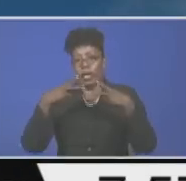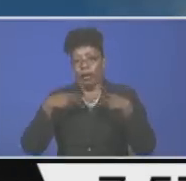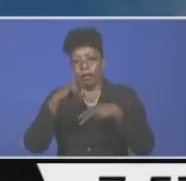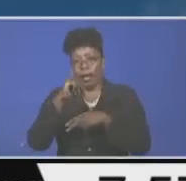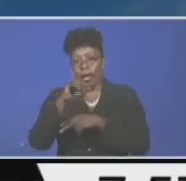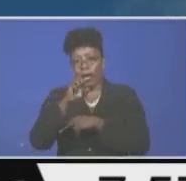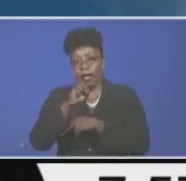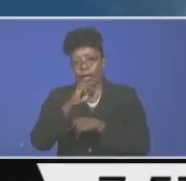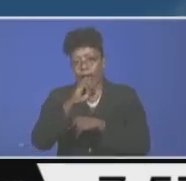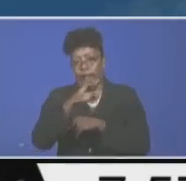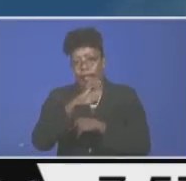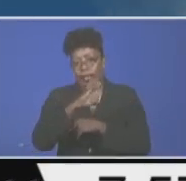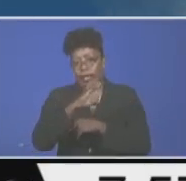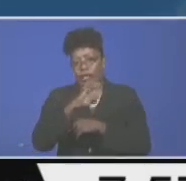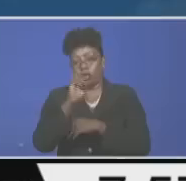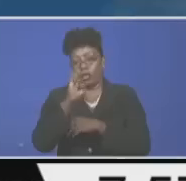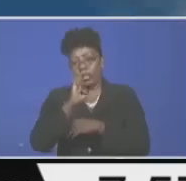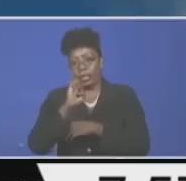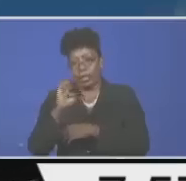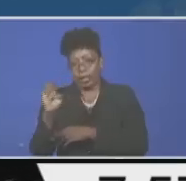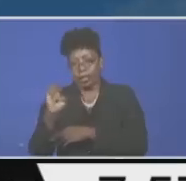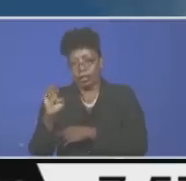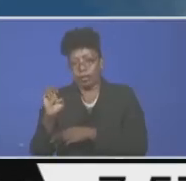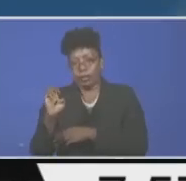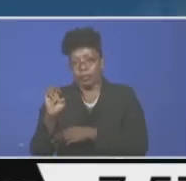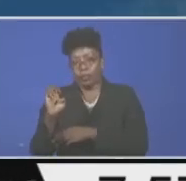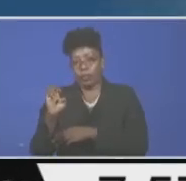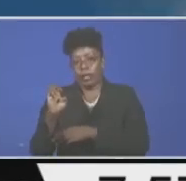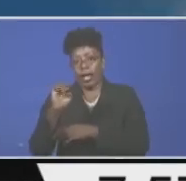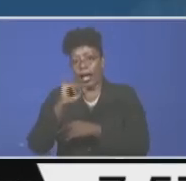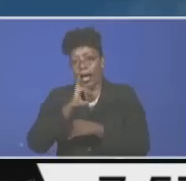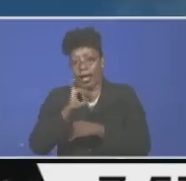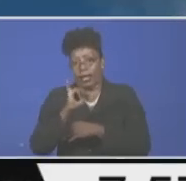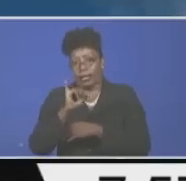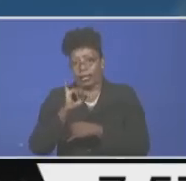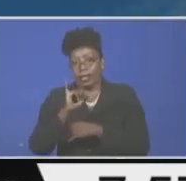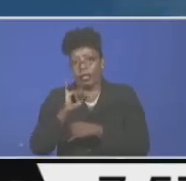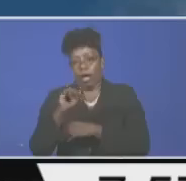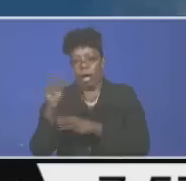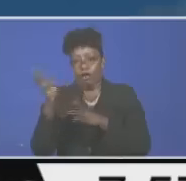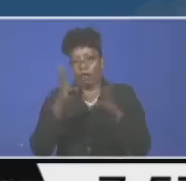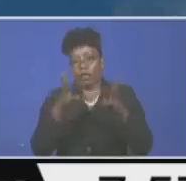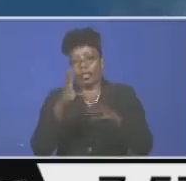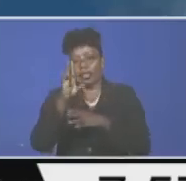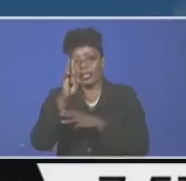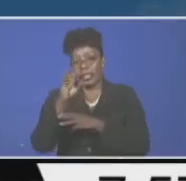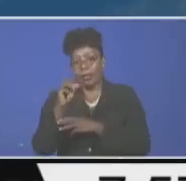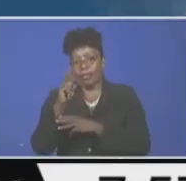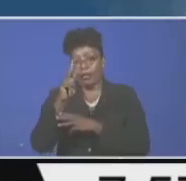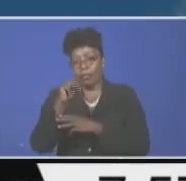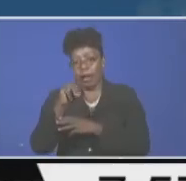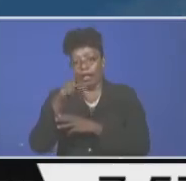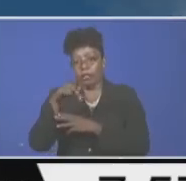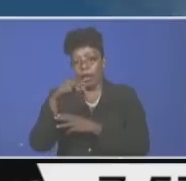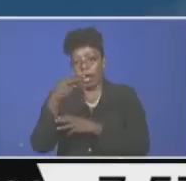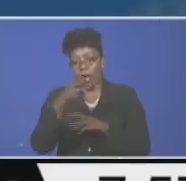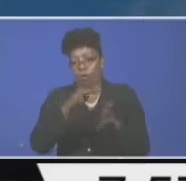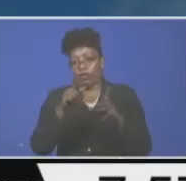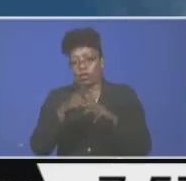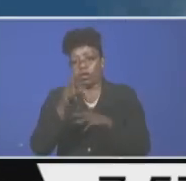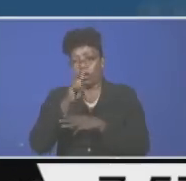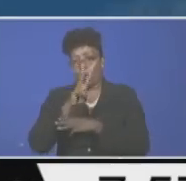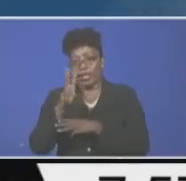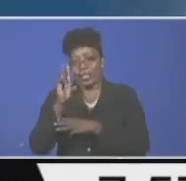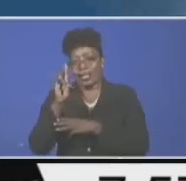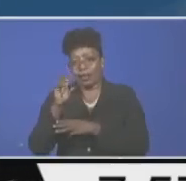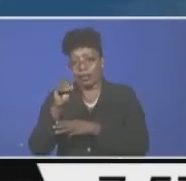Isaac just to the east of the Lesser Antilles. Isaac is packing winds of 70 miles per hour. It's moving towards the west at 17